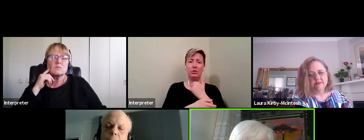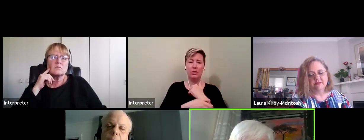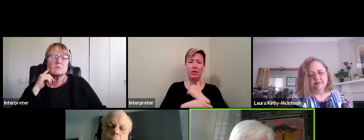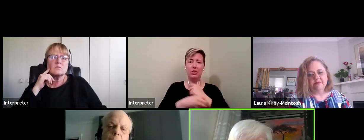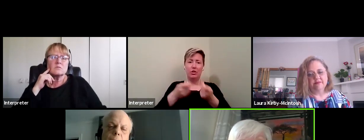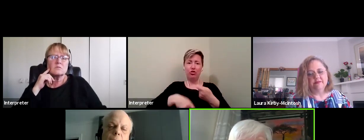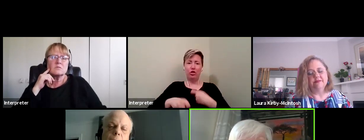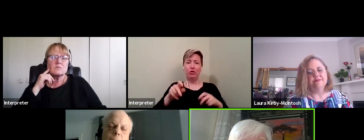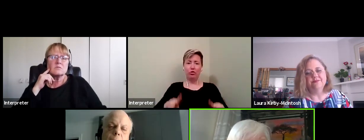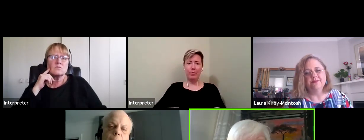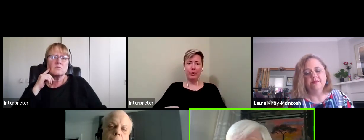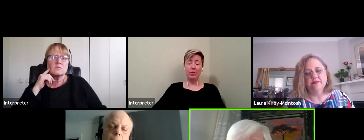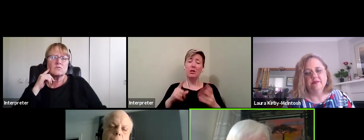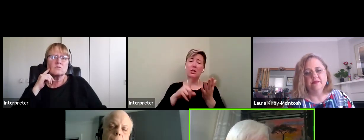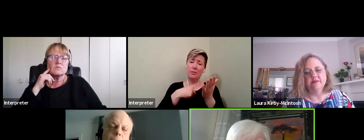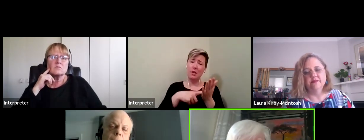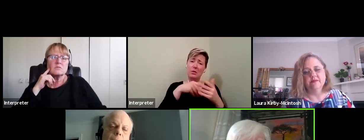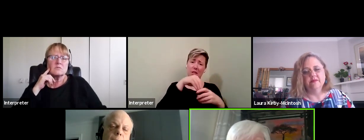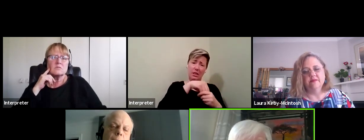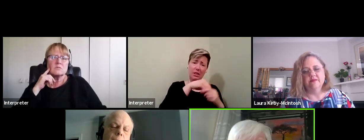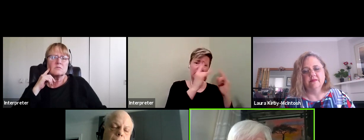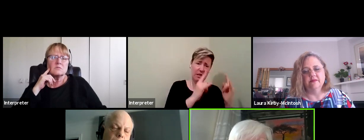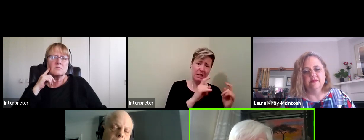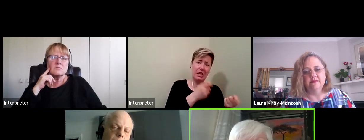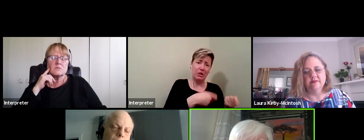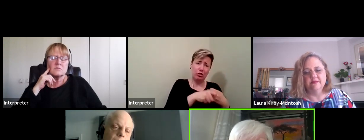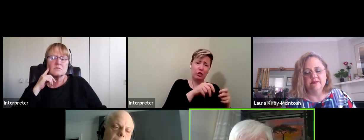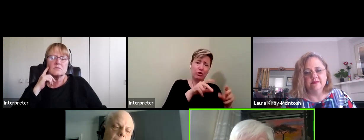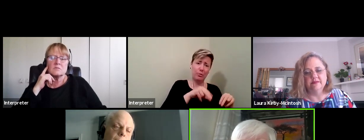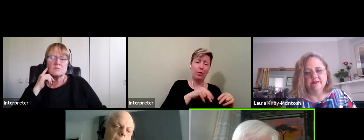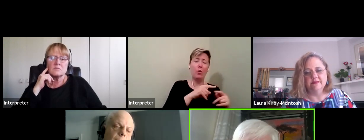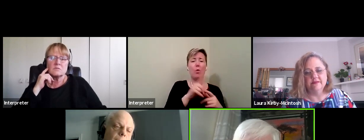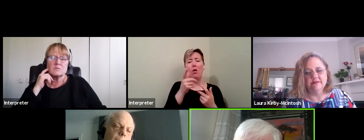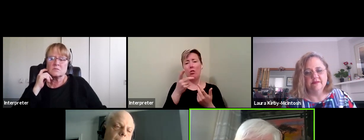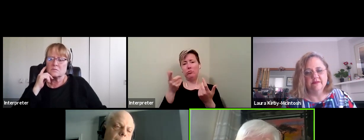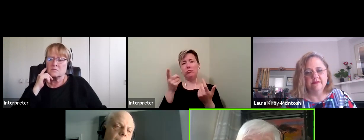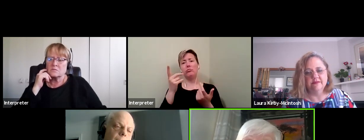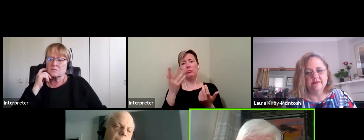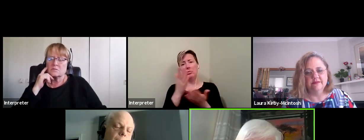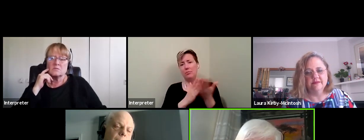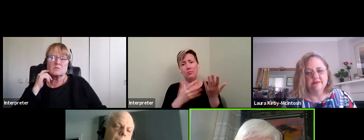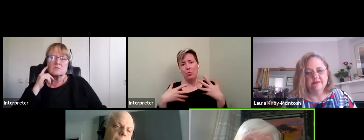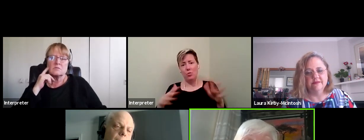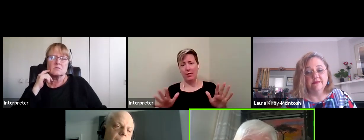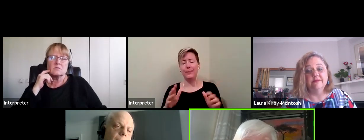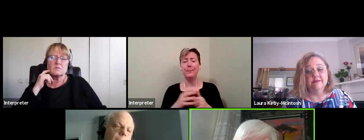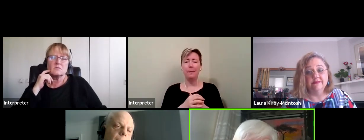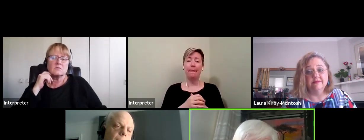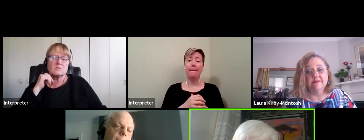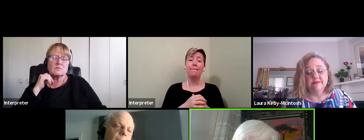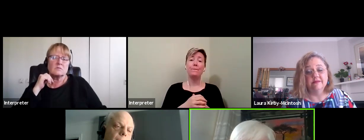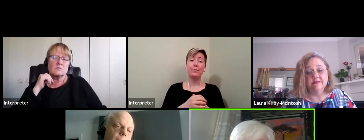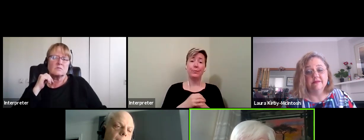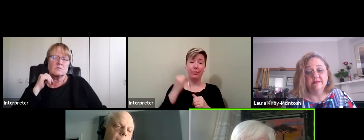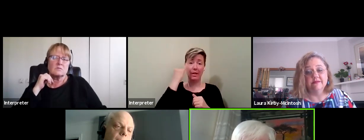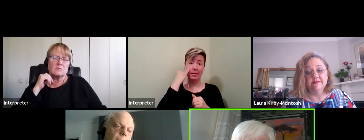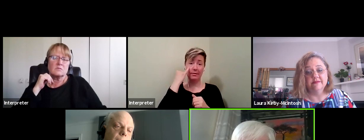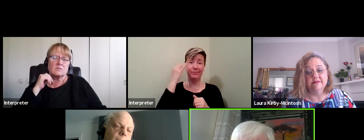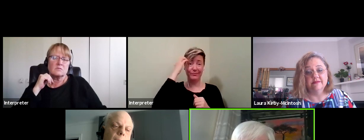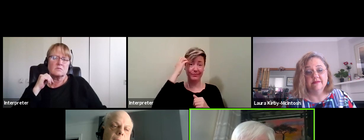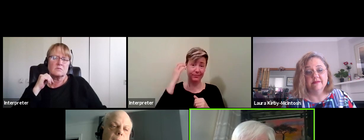sometimes they're not. And if you don't have 100% of them being accessible, I mean, if you think about it, when you're in the hospital and you're that